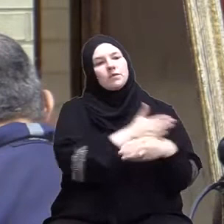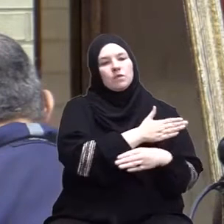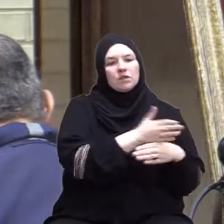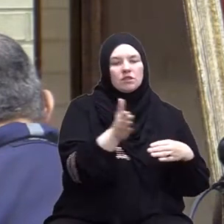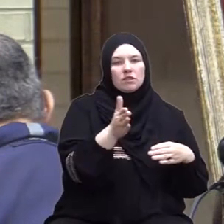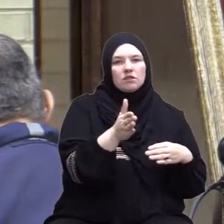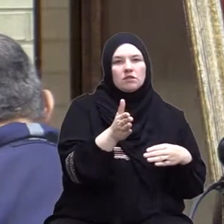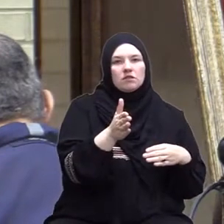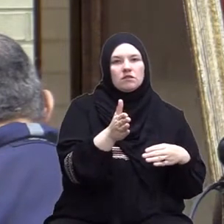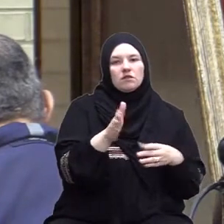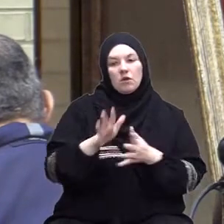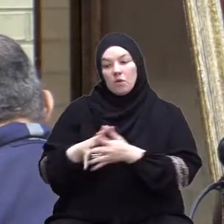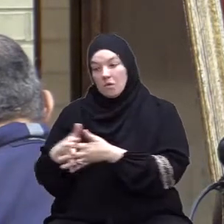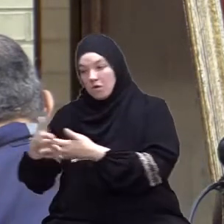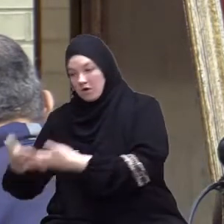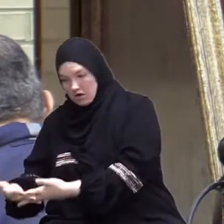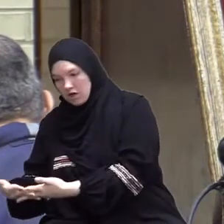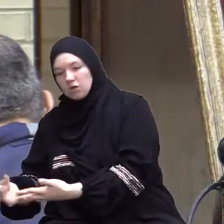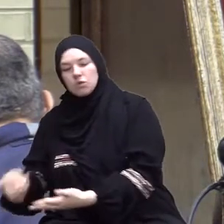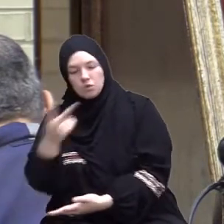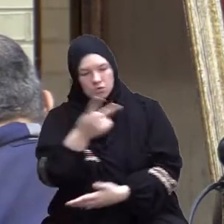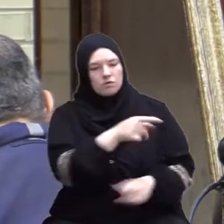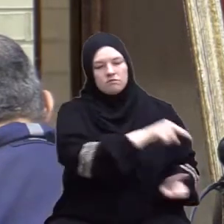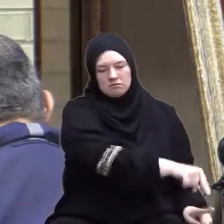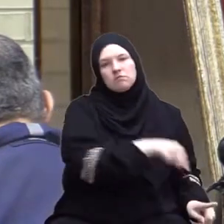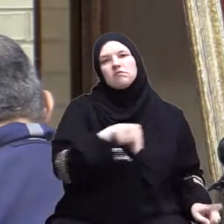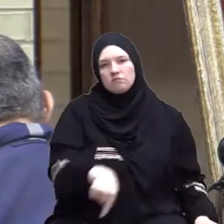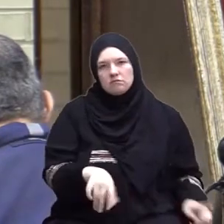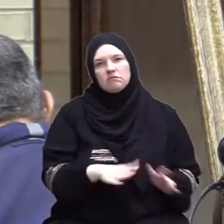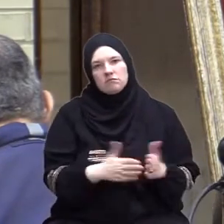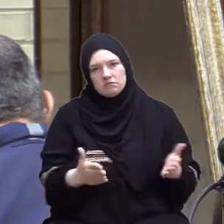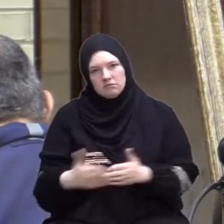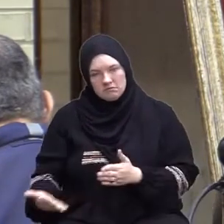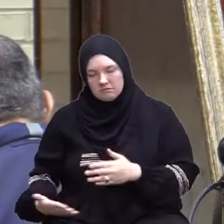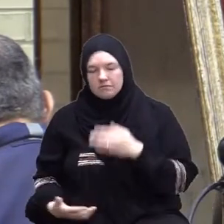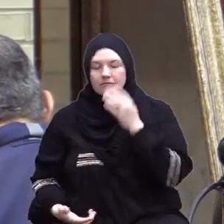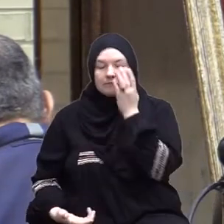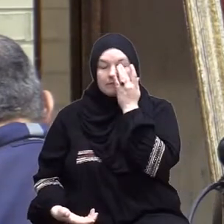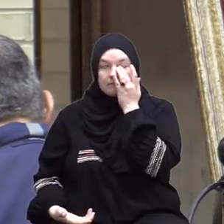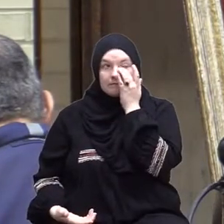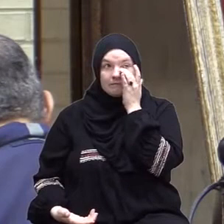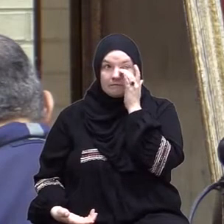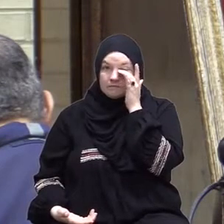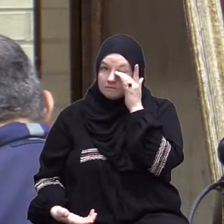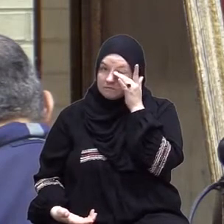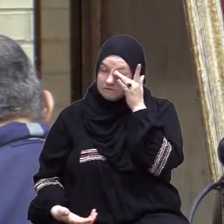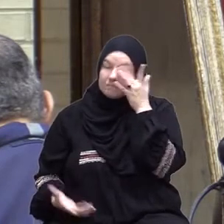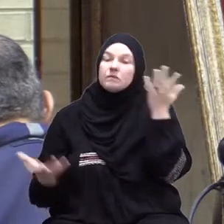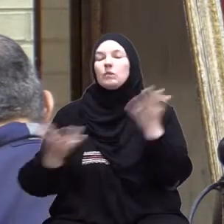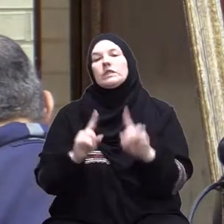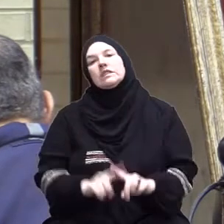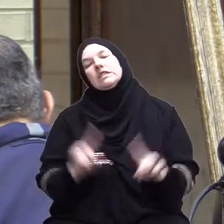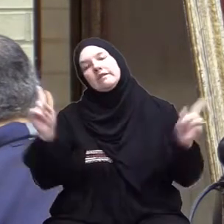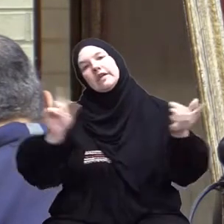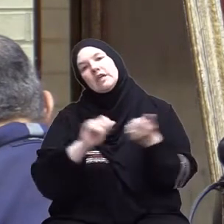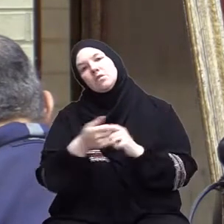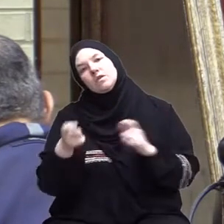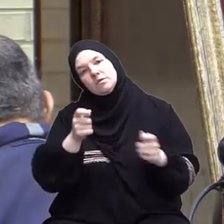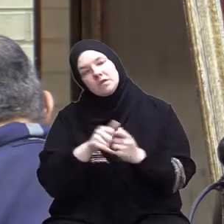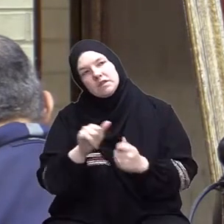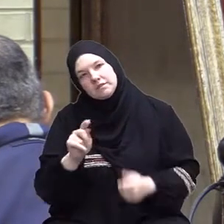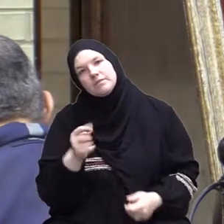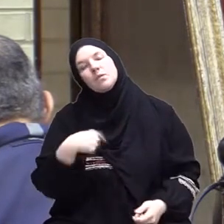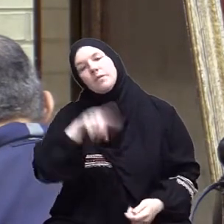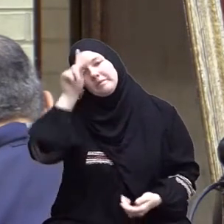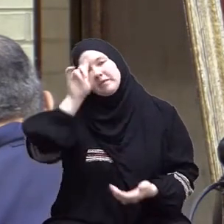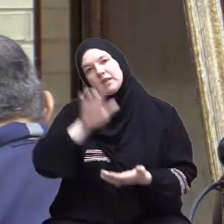Quran and the previous two major books that came before? The difference is, or the way to deal with this is,